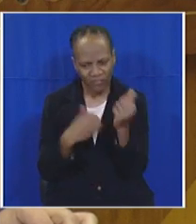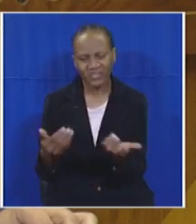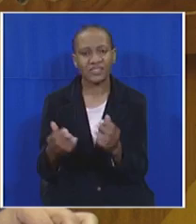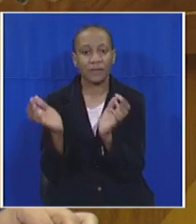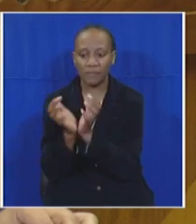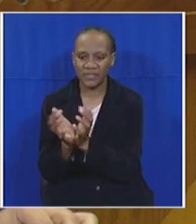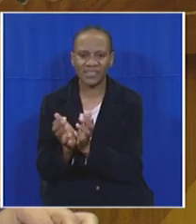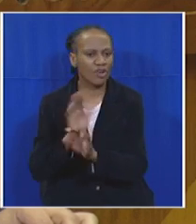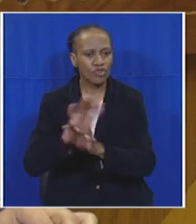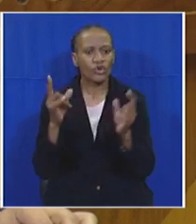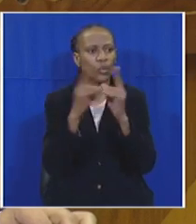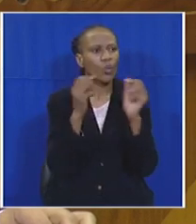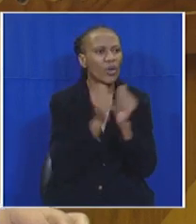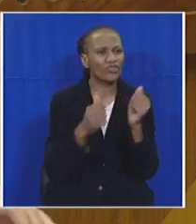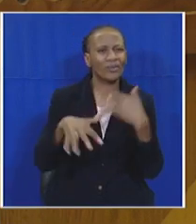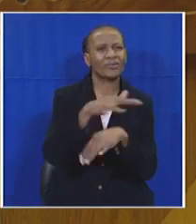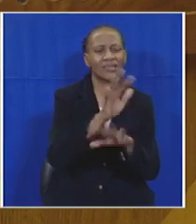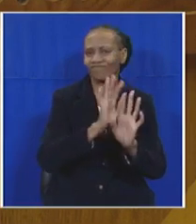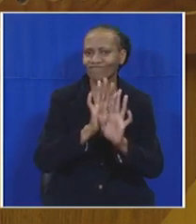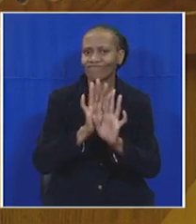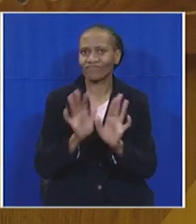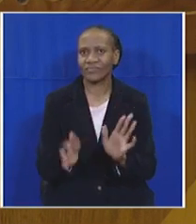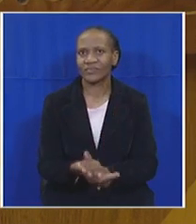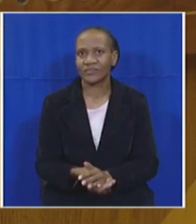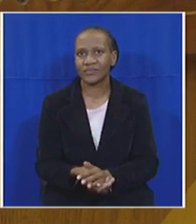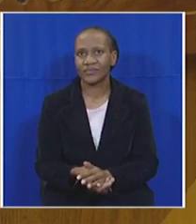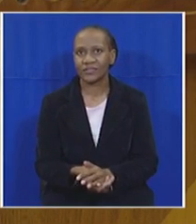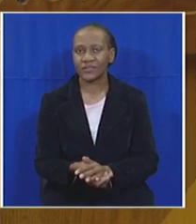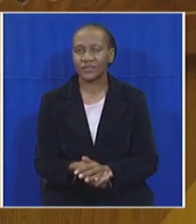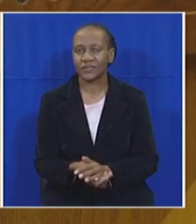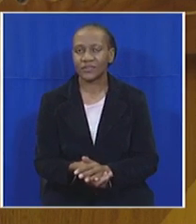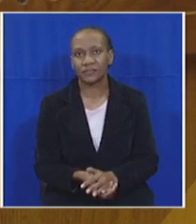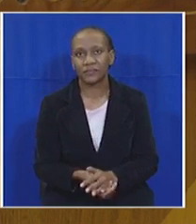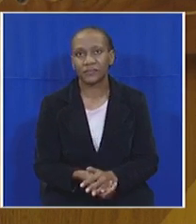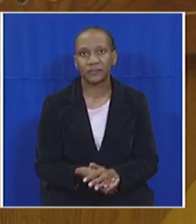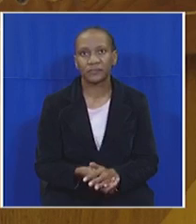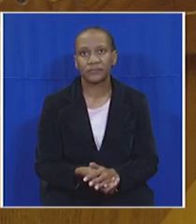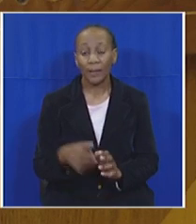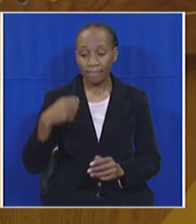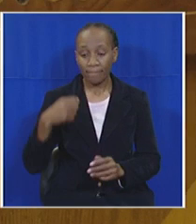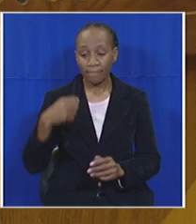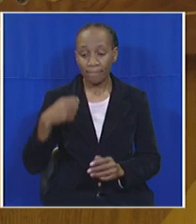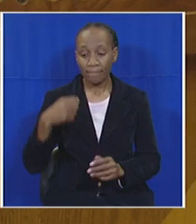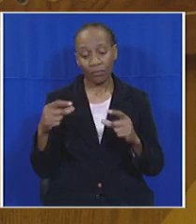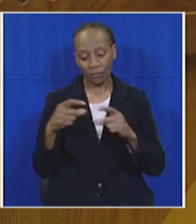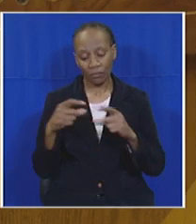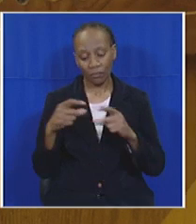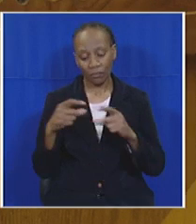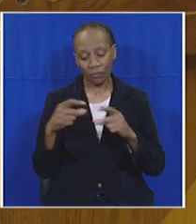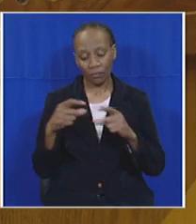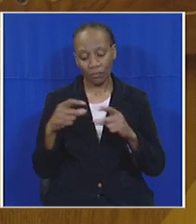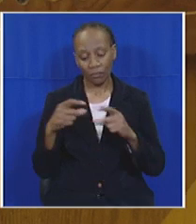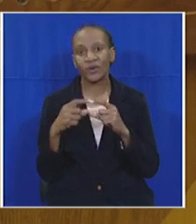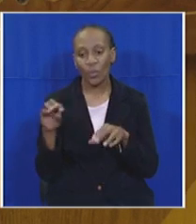off-site workshops in darbas, etc. A complete prohibition on the issuing of municipal credit cards and a curb